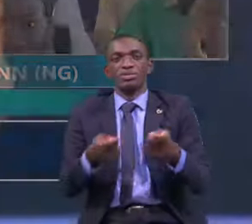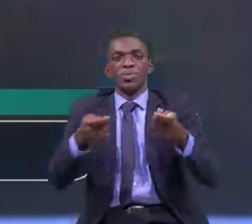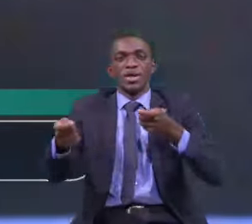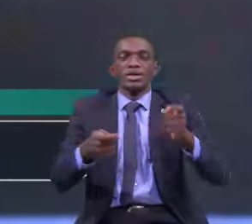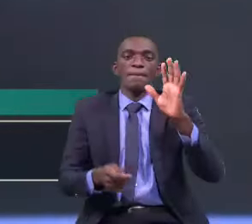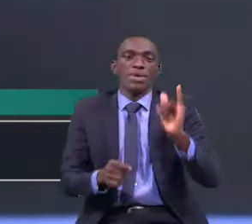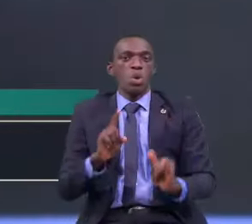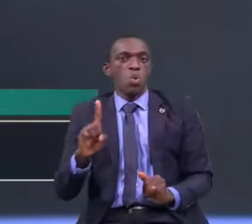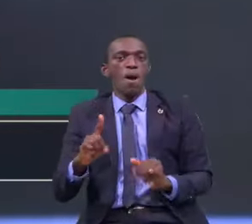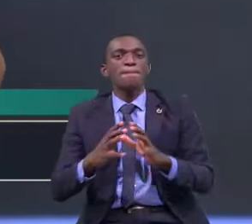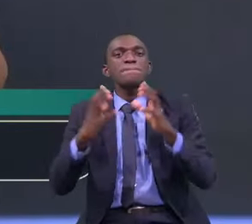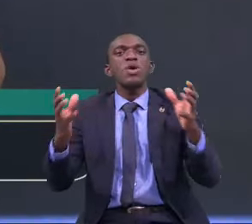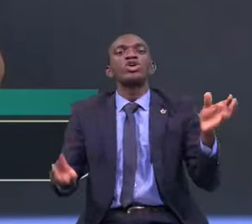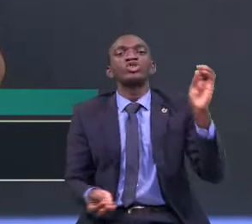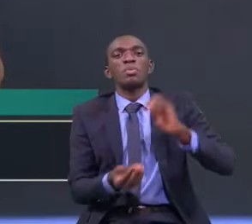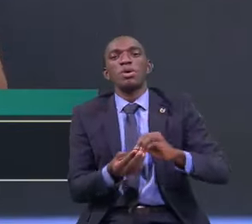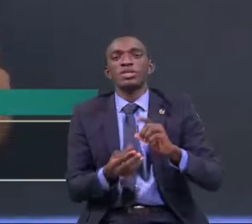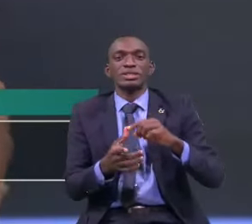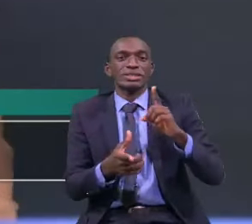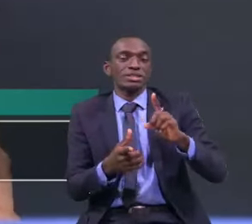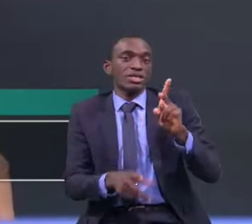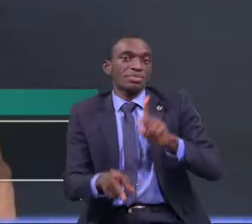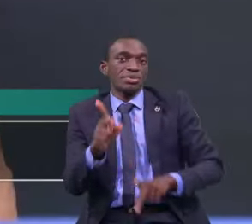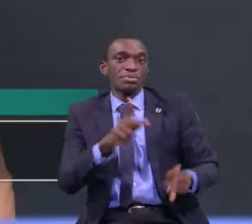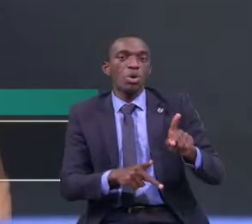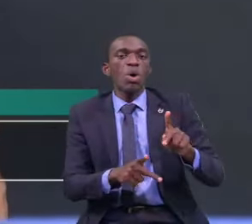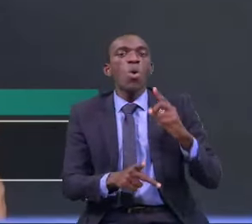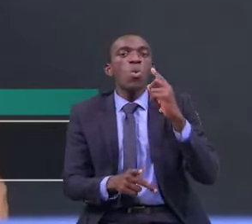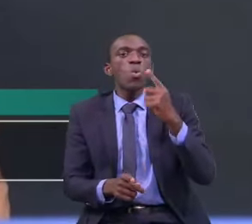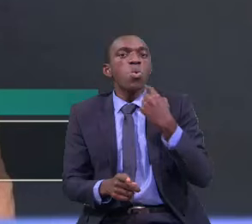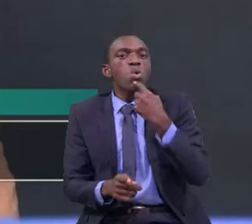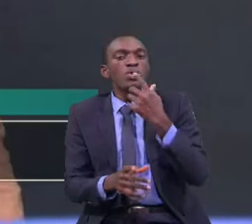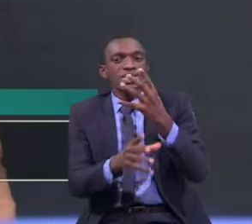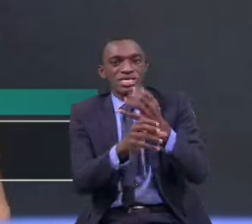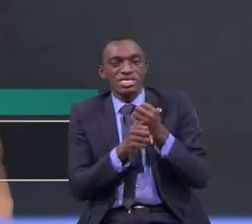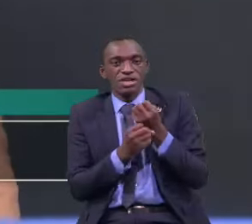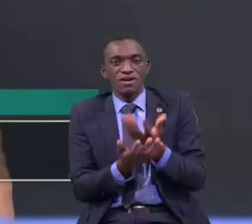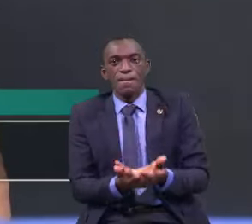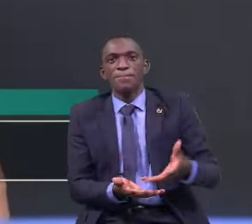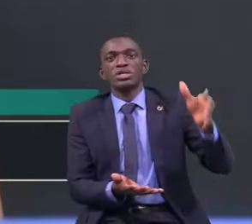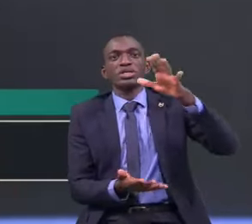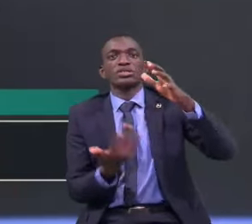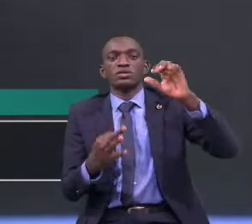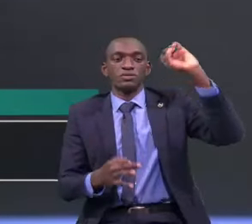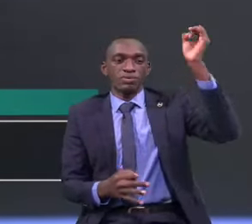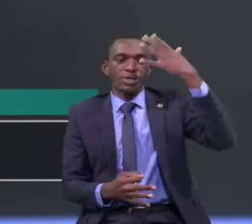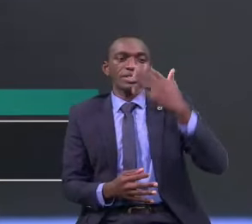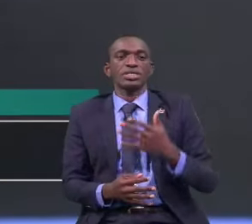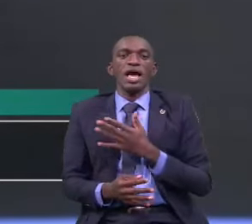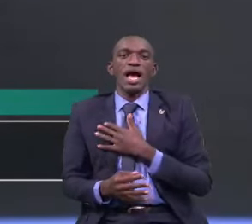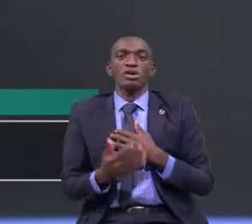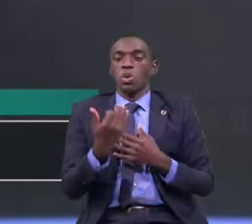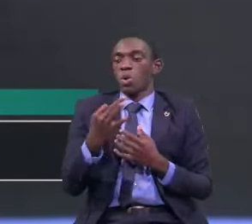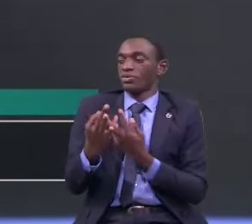death which receive abundance of grace and of the